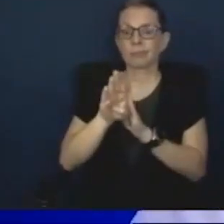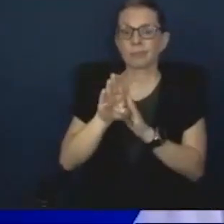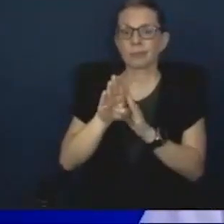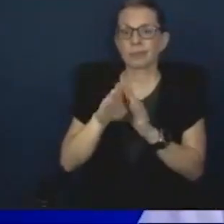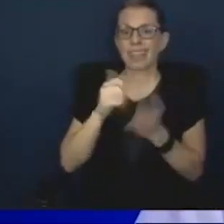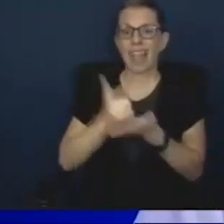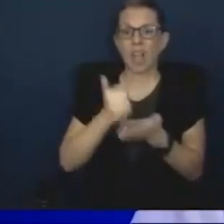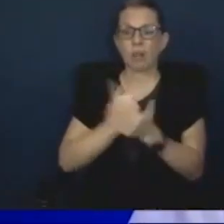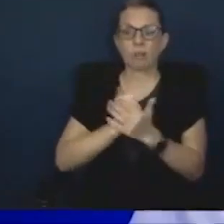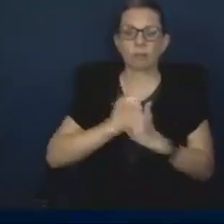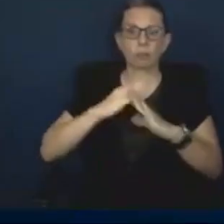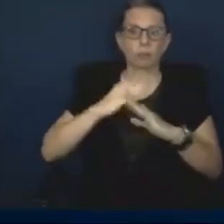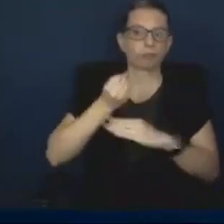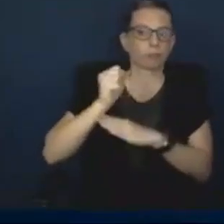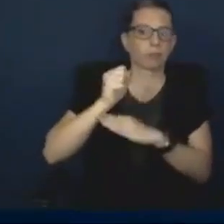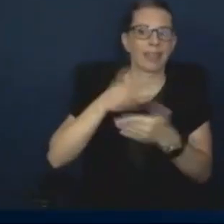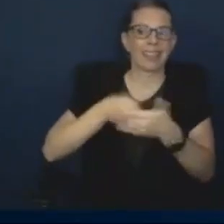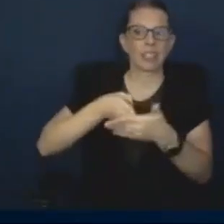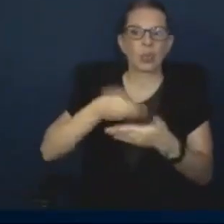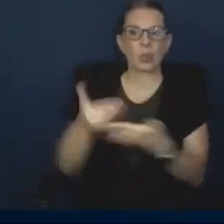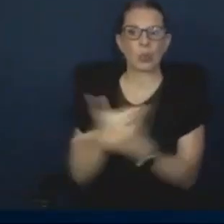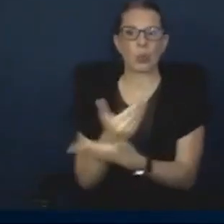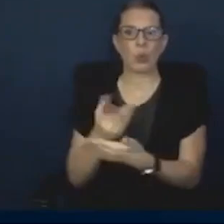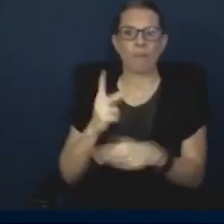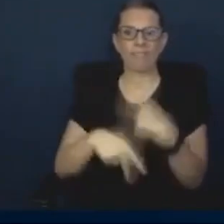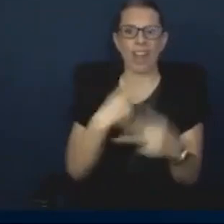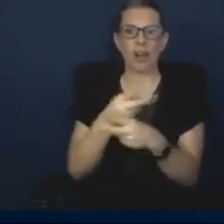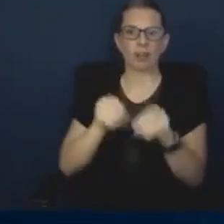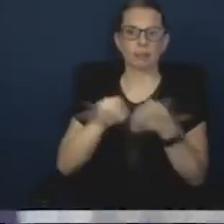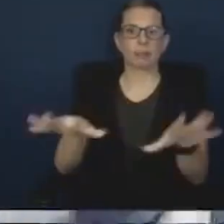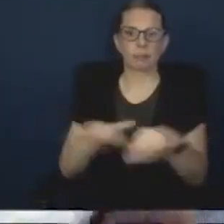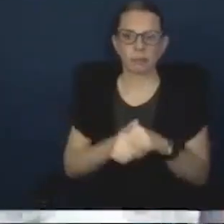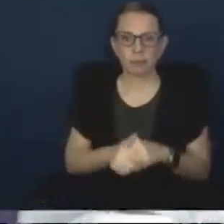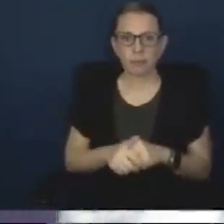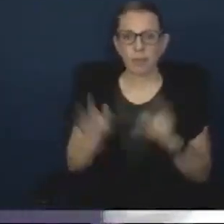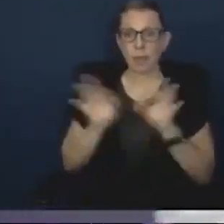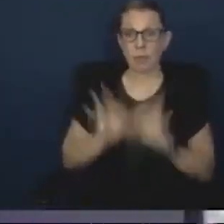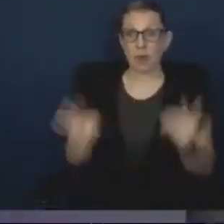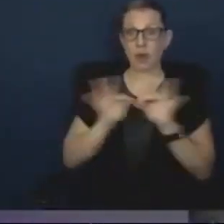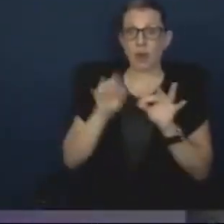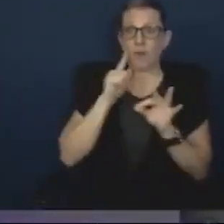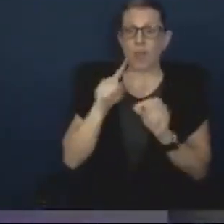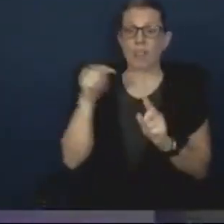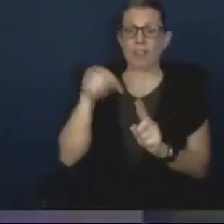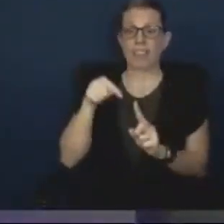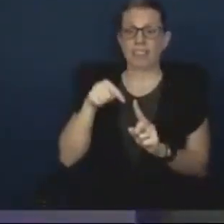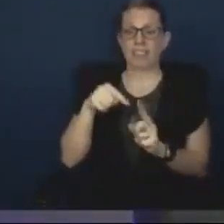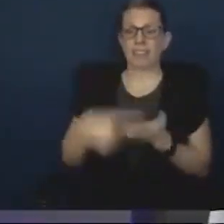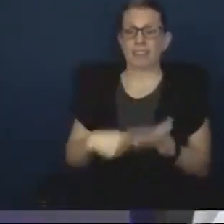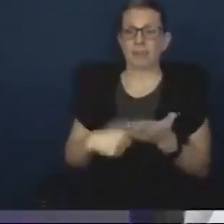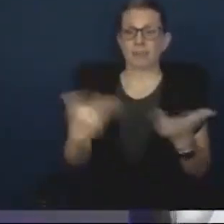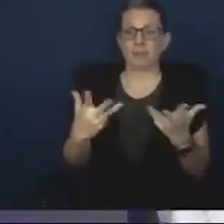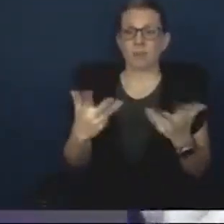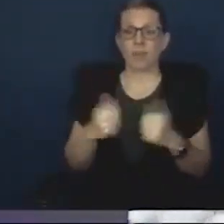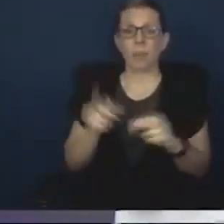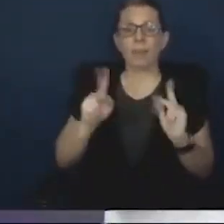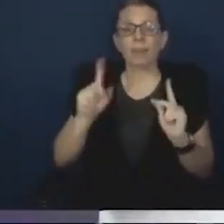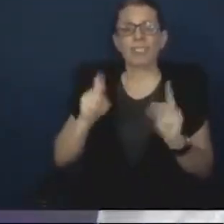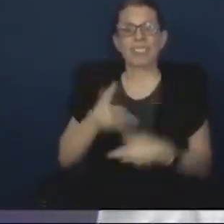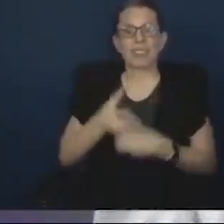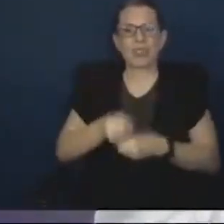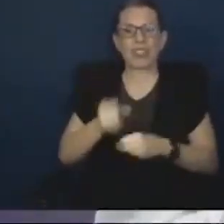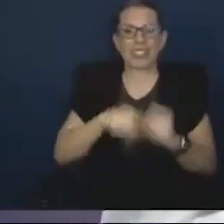come around as well. You know, I think the importance of this whole discussion really has been that people need to trust the science, people,